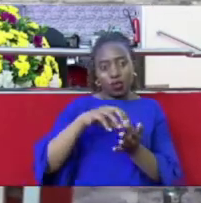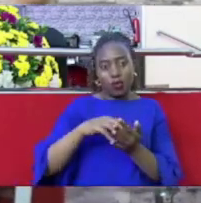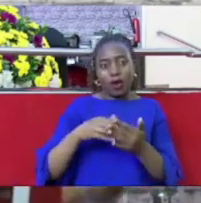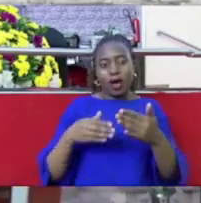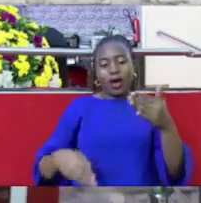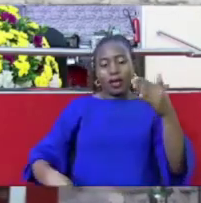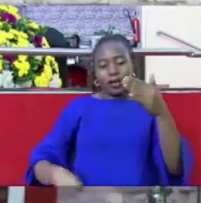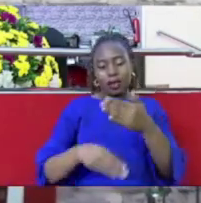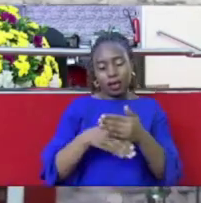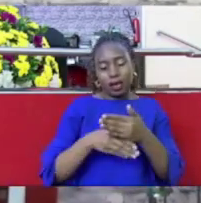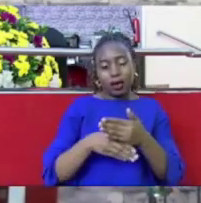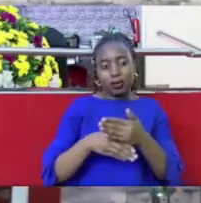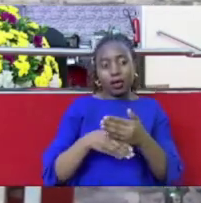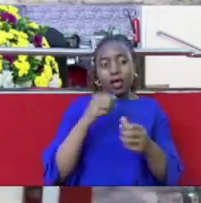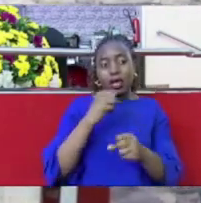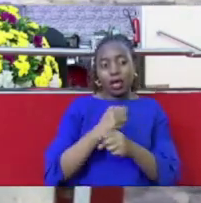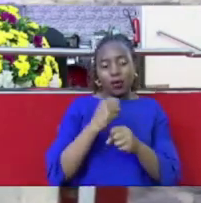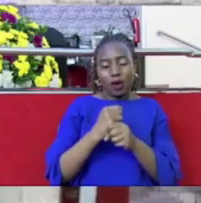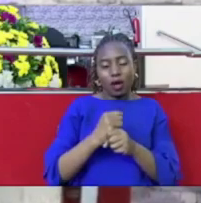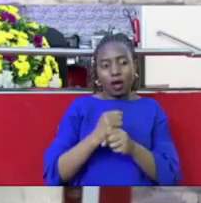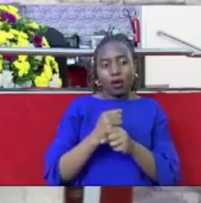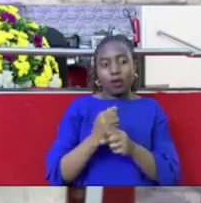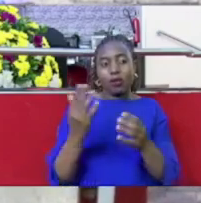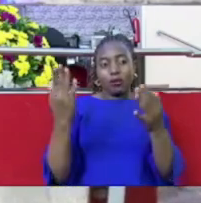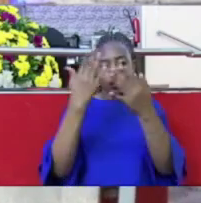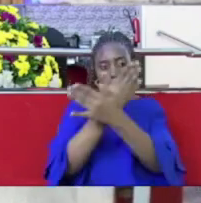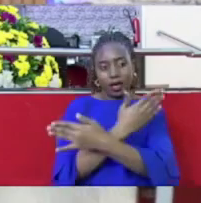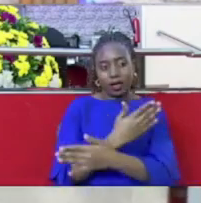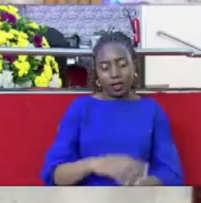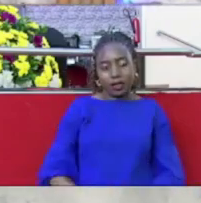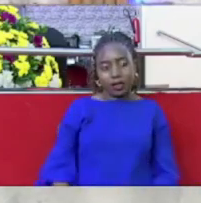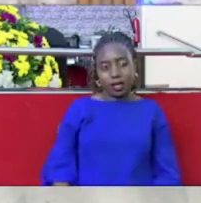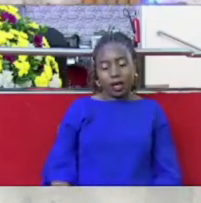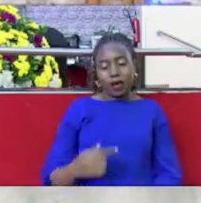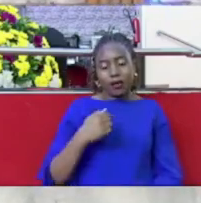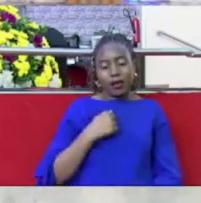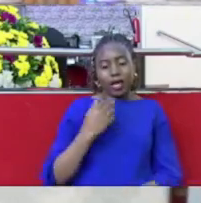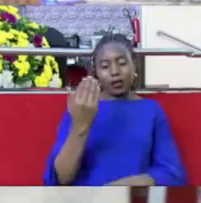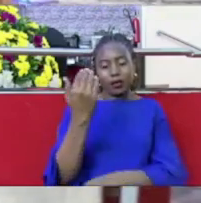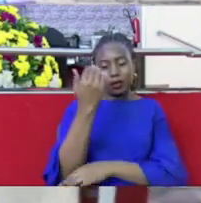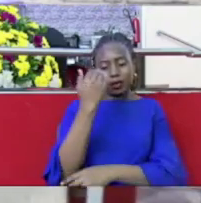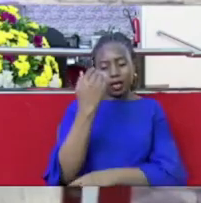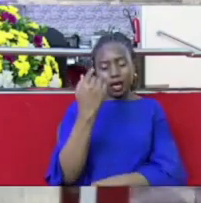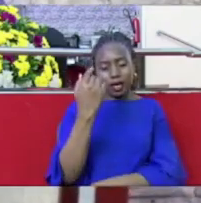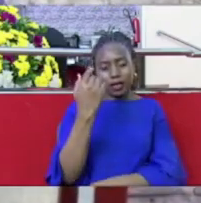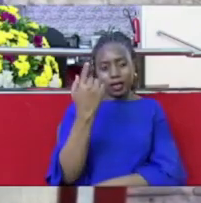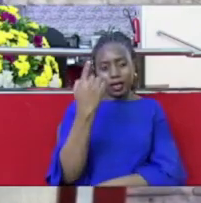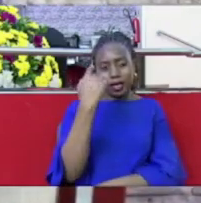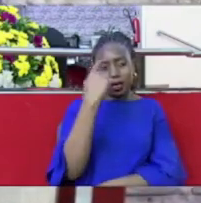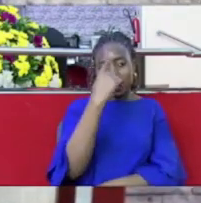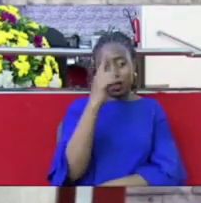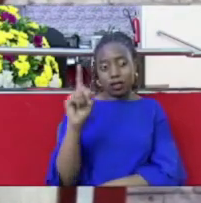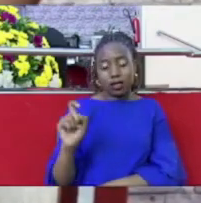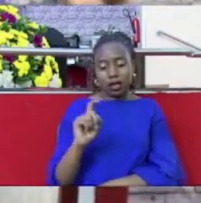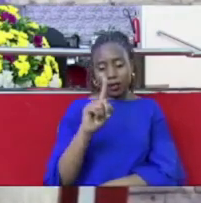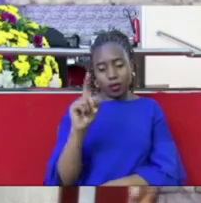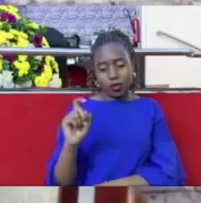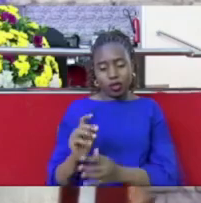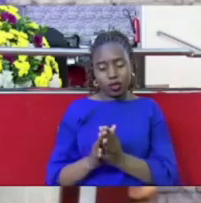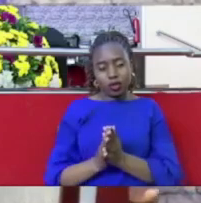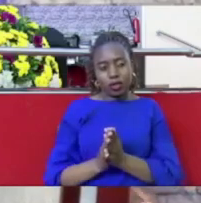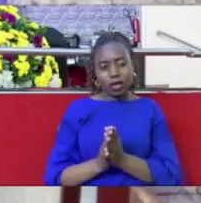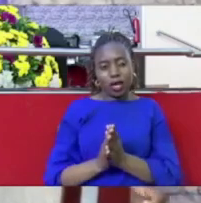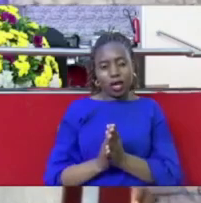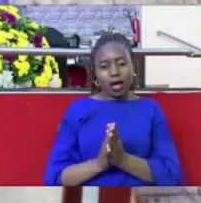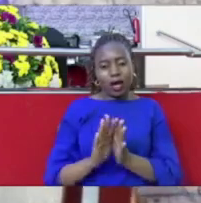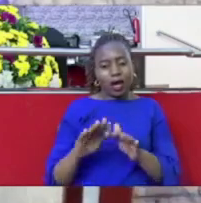At the same time, I was also asking myself a question. And how come some people receive swift answers? Kwa